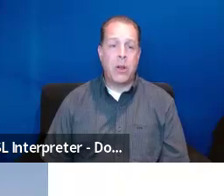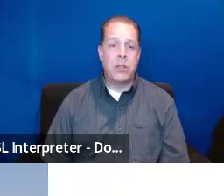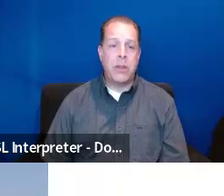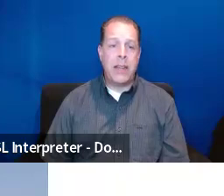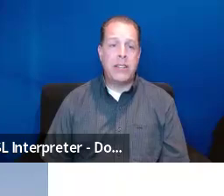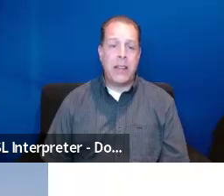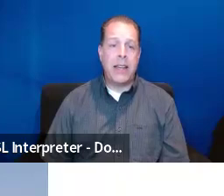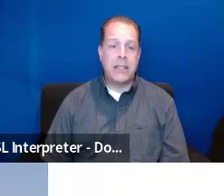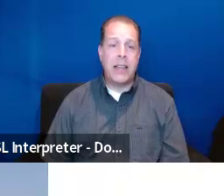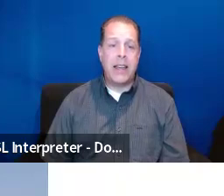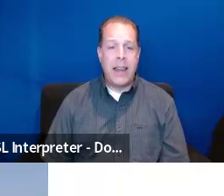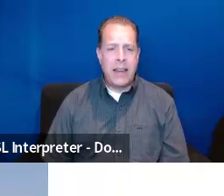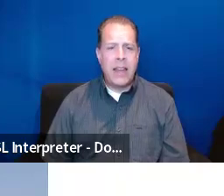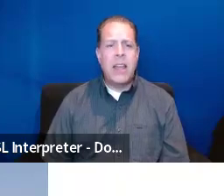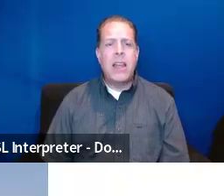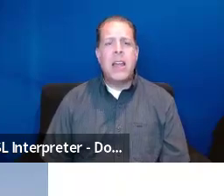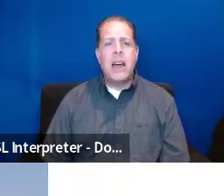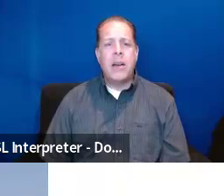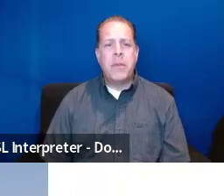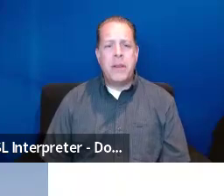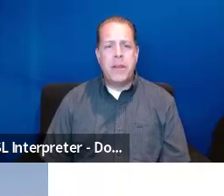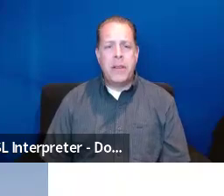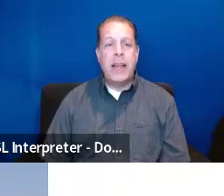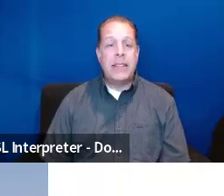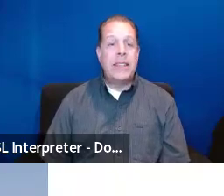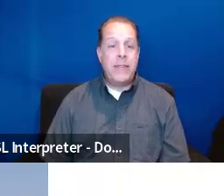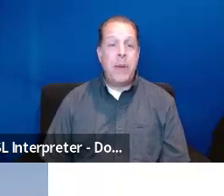do work closely with HLASAA,